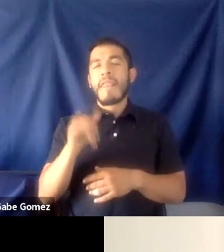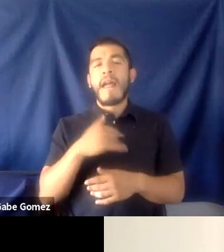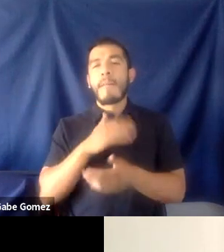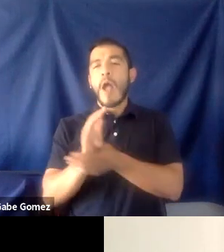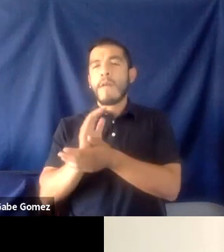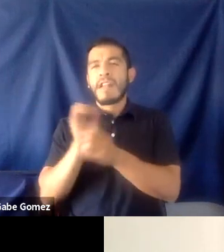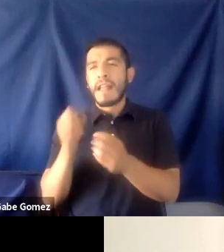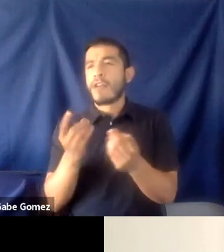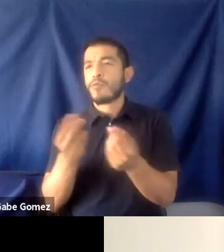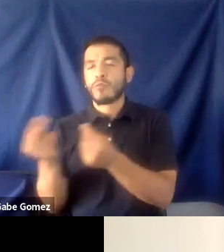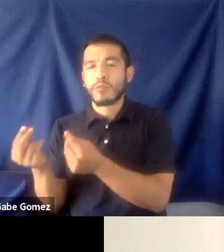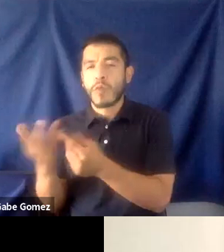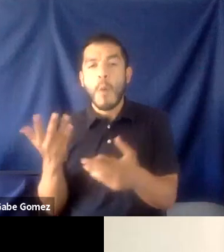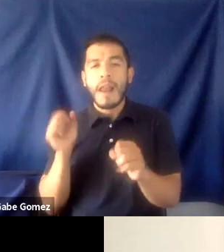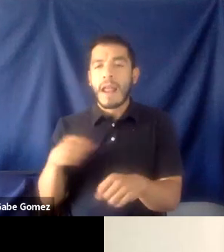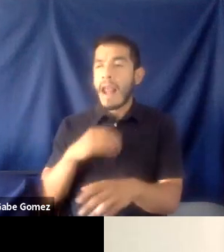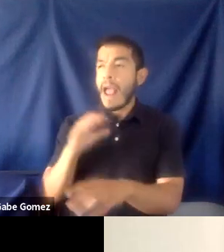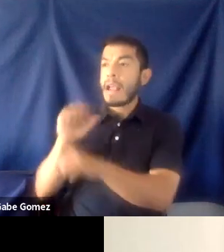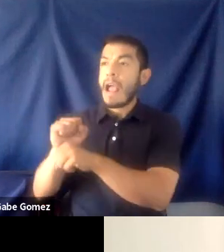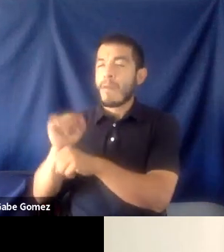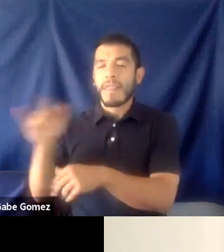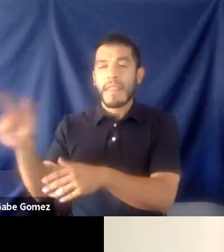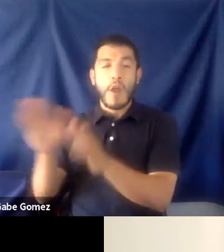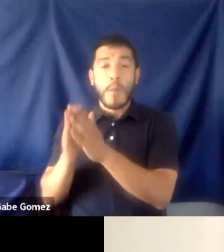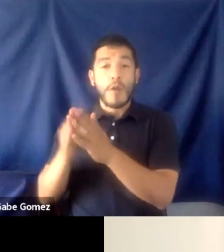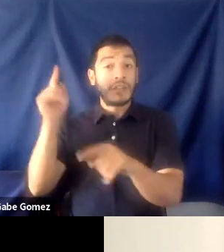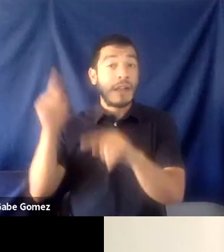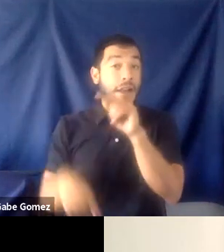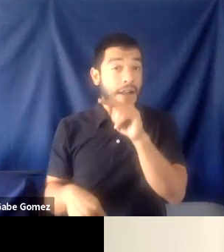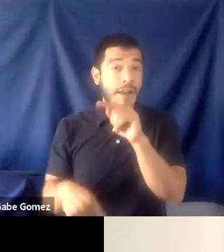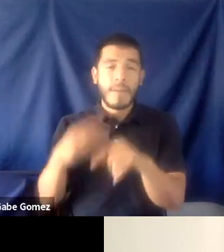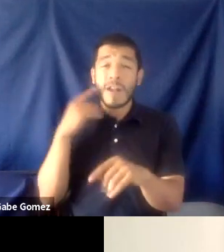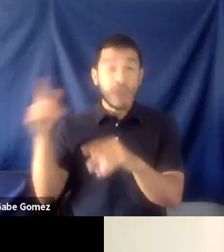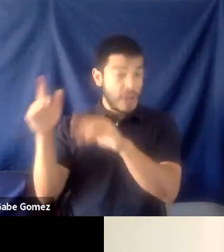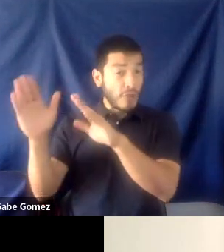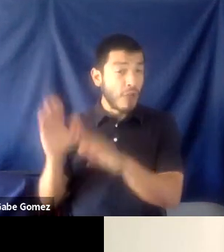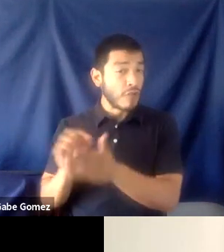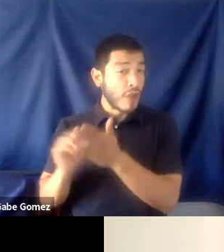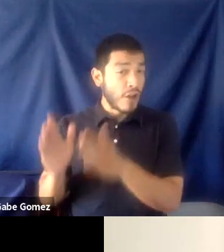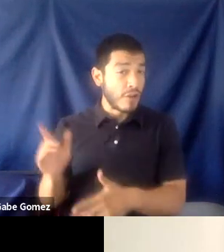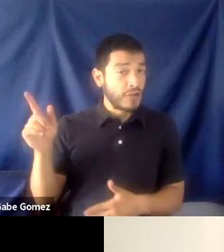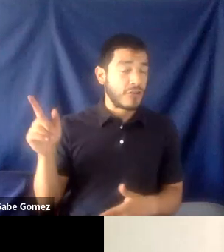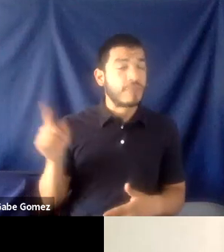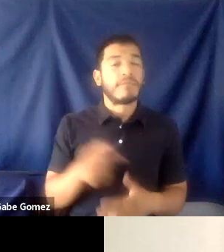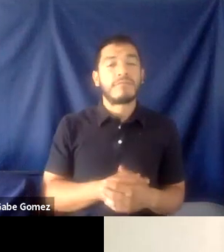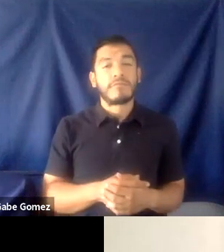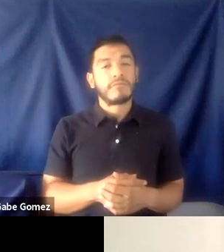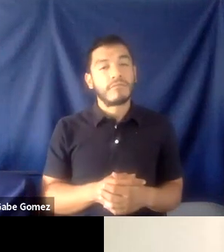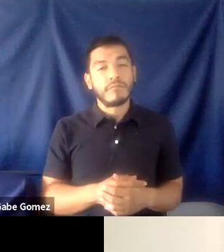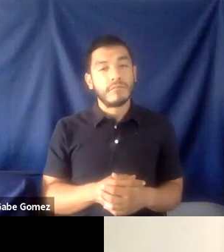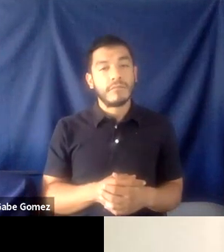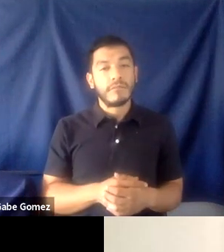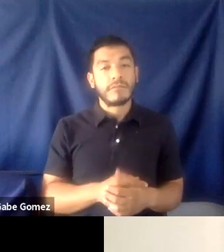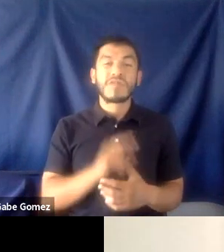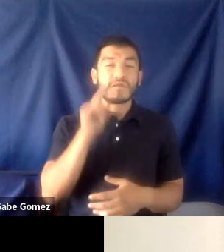do? What can it capture that her books can't, because she's a great writer. And so, for me,